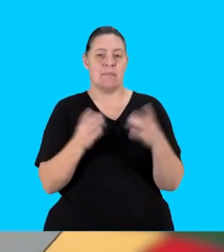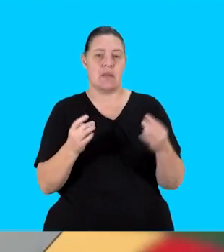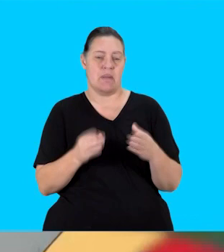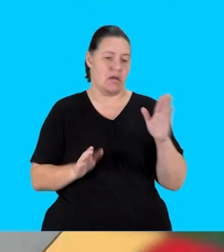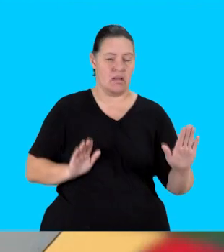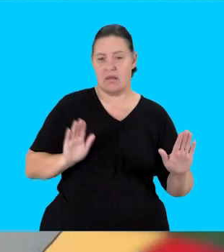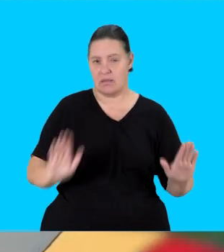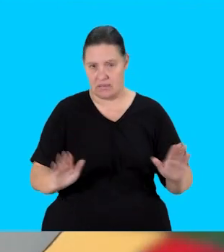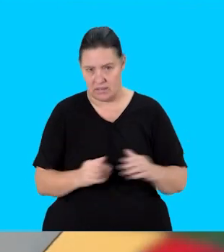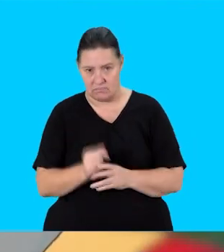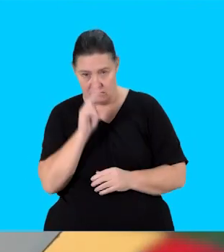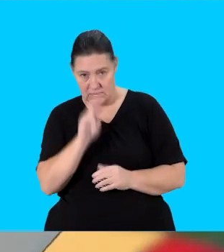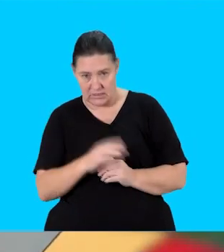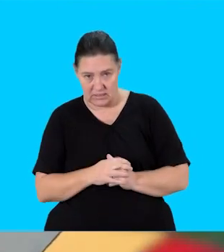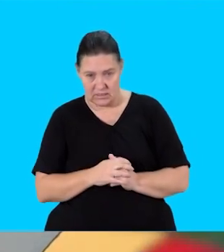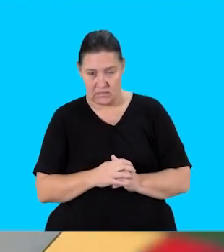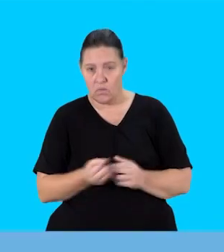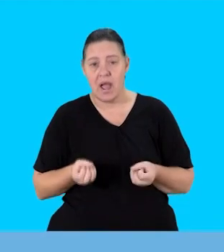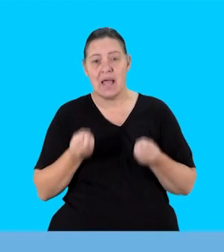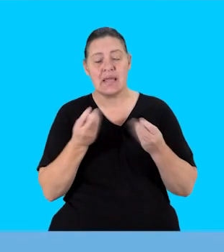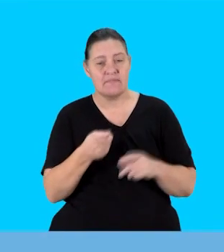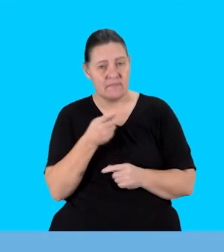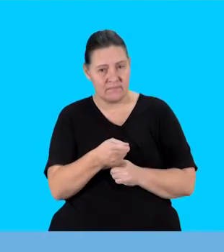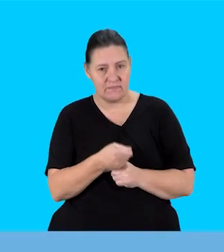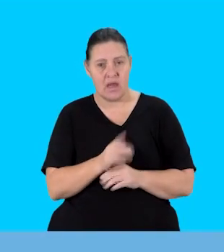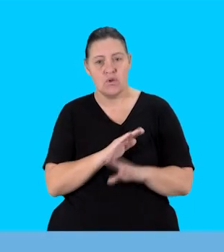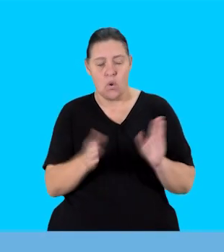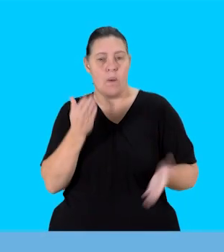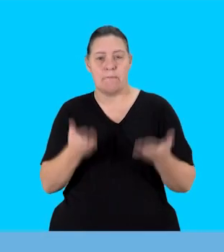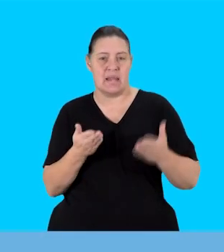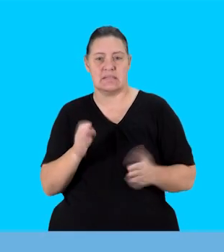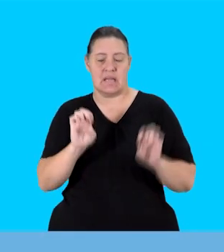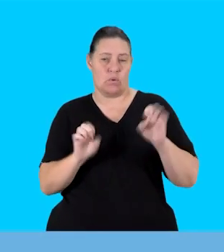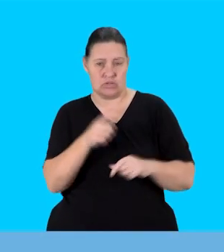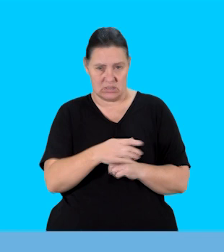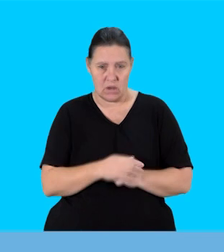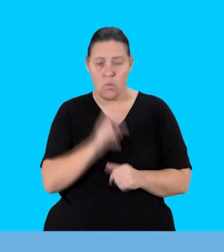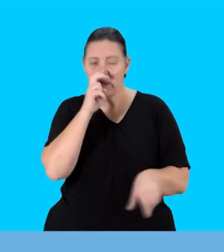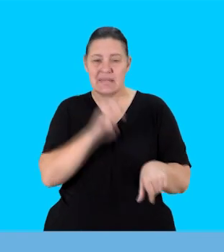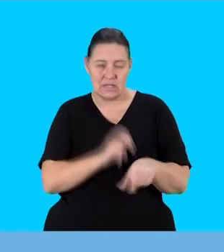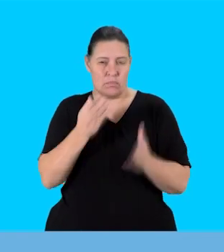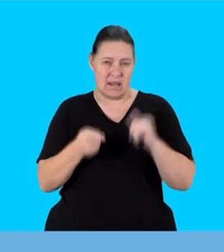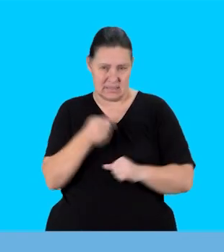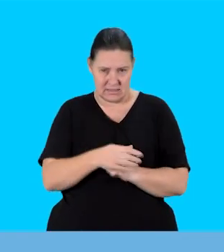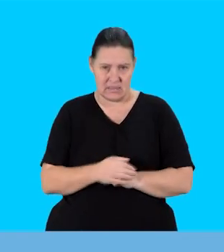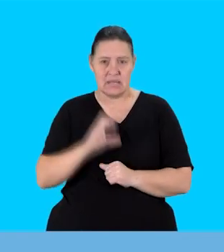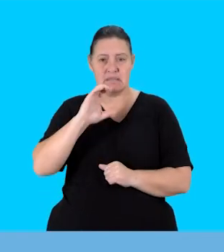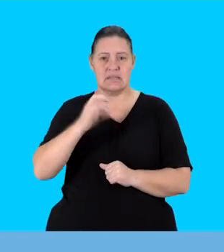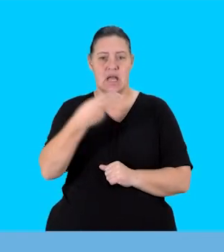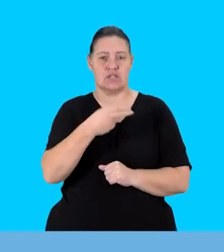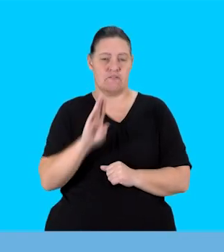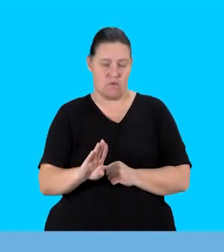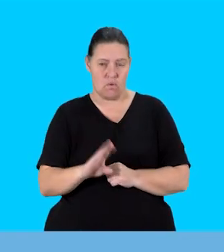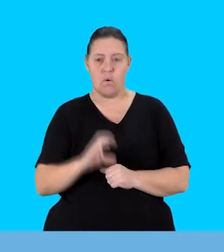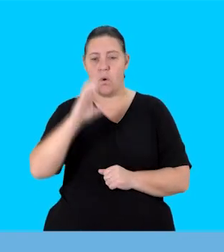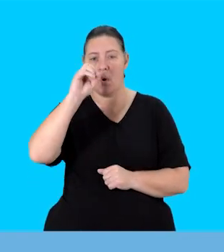same number of atoms on either side. Let's see. We are given this unbalanced equation, so we need to balance it. We have